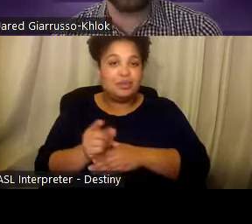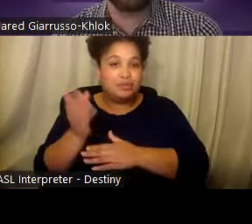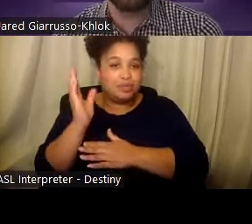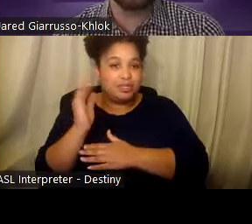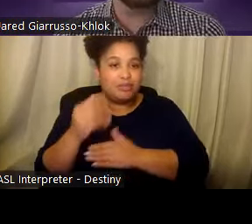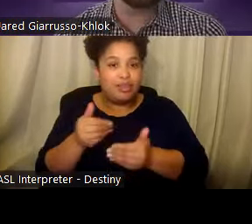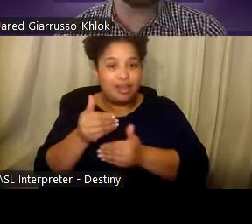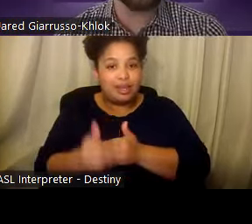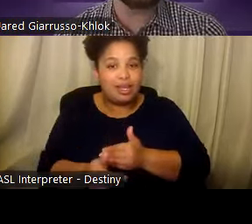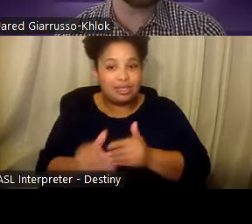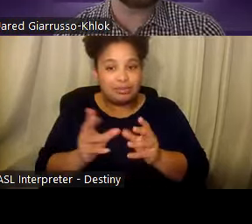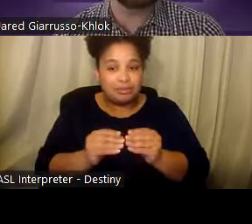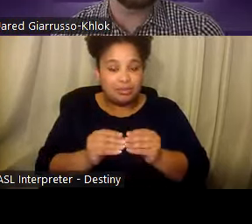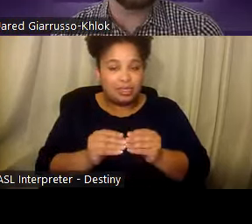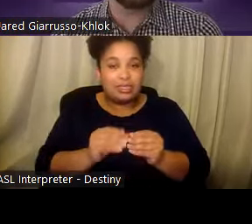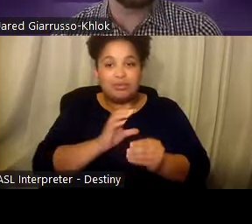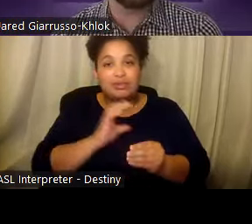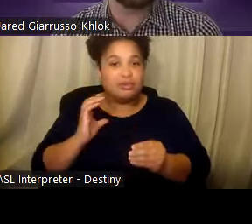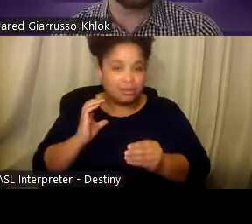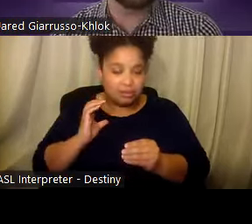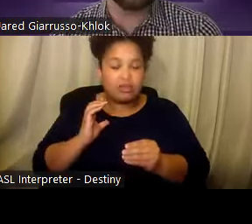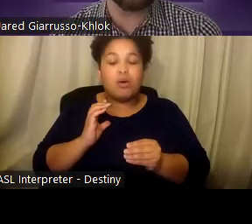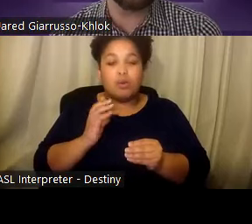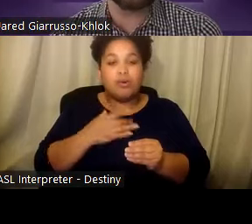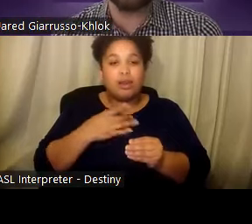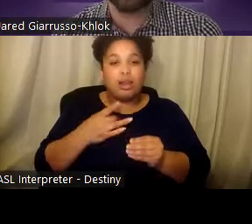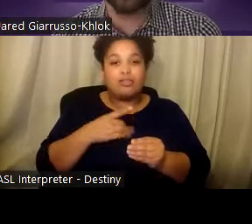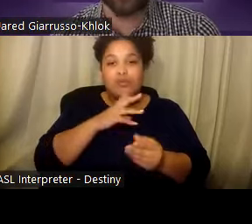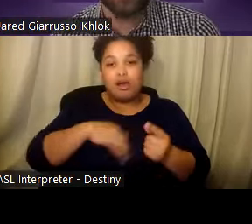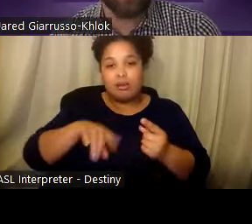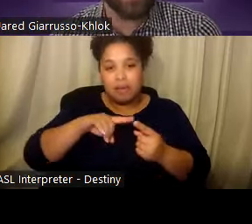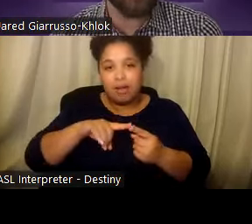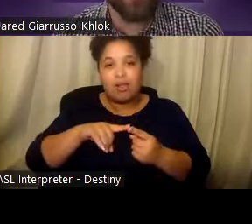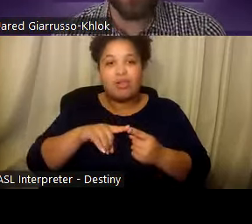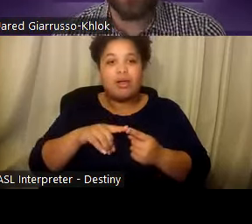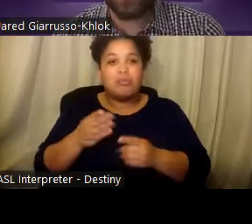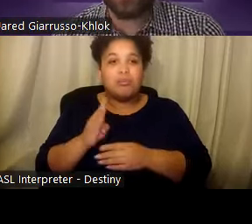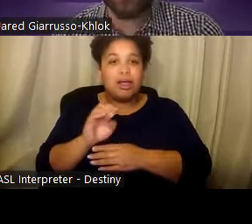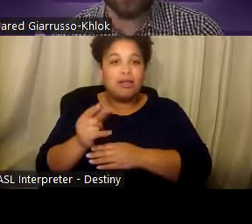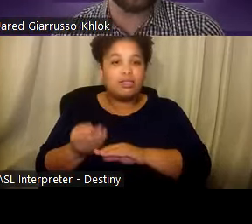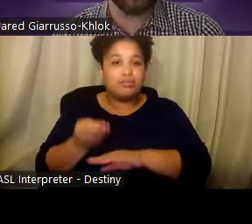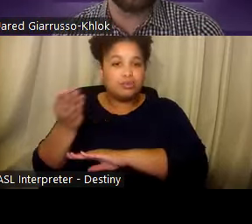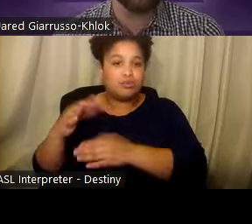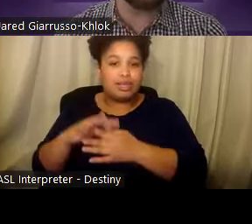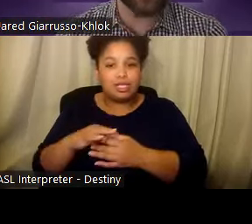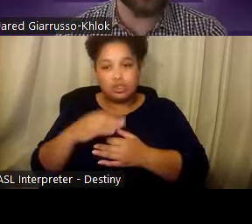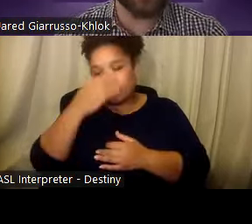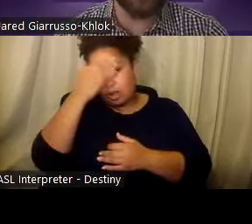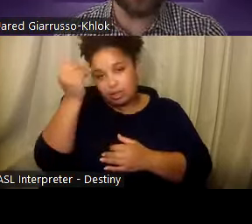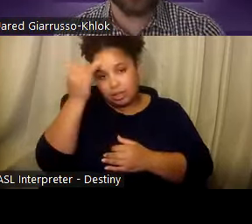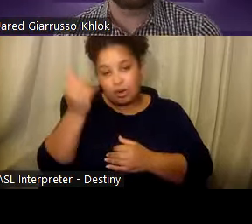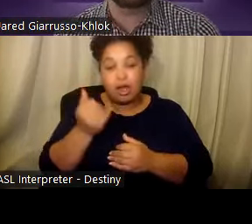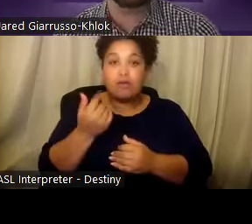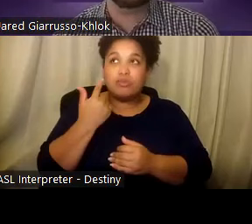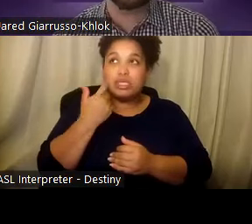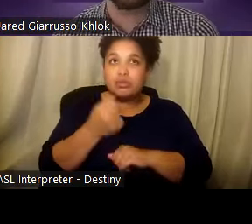we be able to talk about some of the bills that we've seen introduced that are Alzheimer's specific. I am familiar that today another Alzheimer's bill